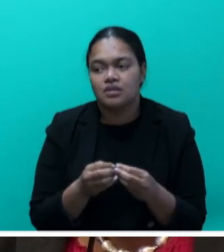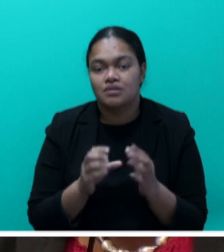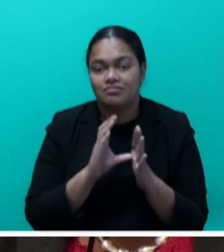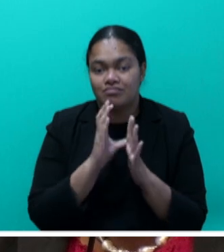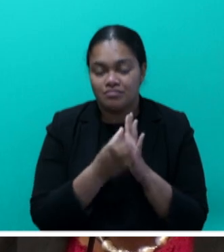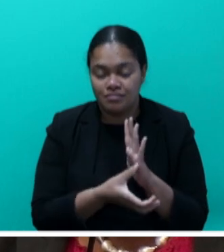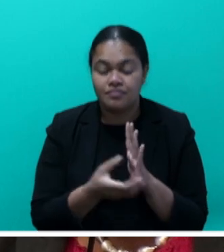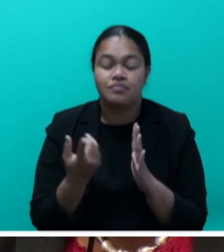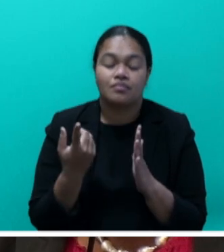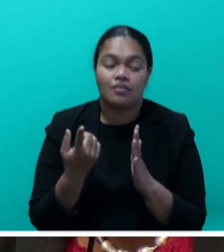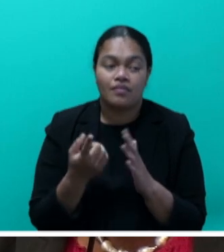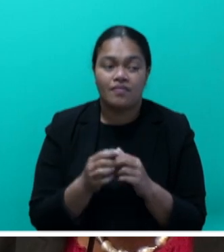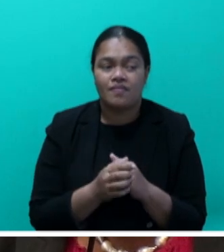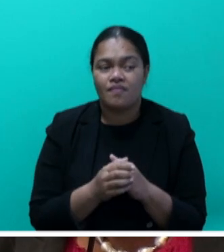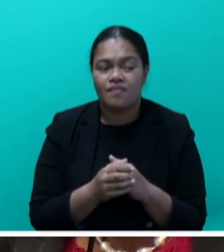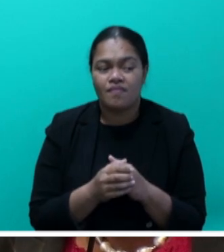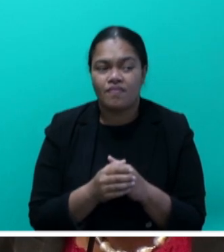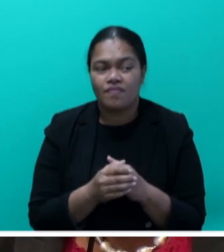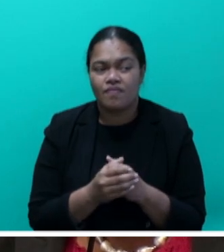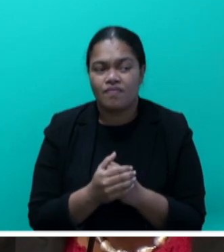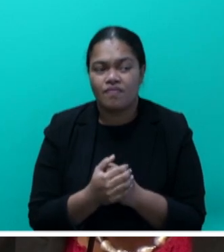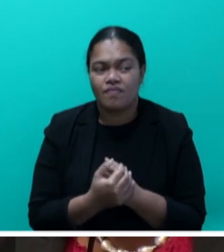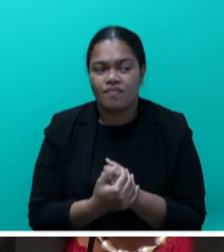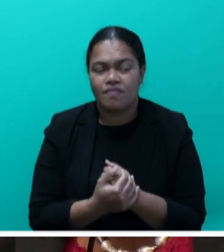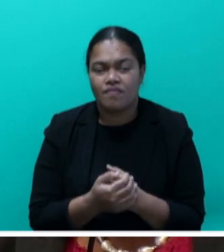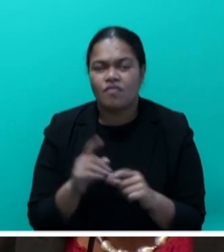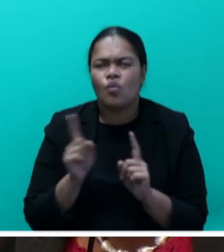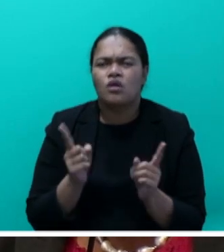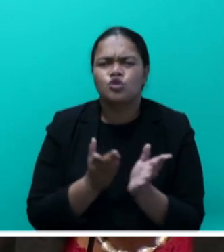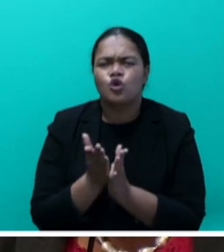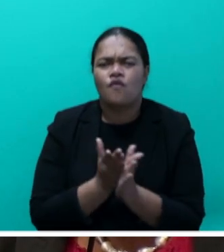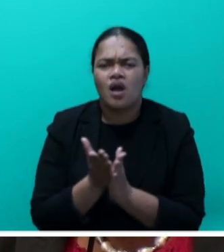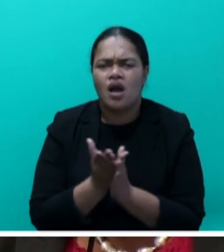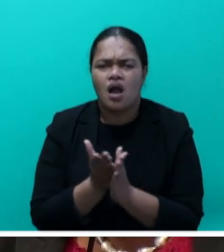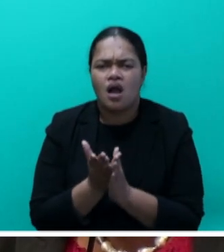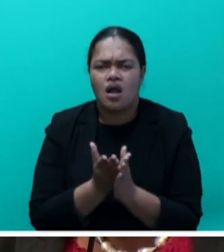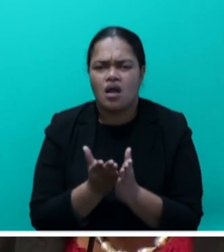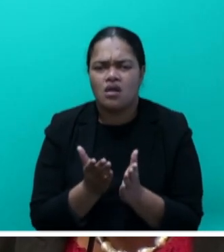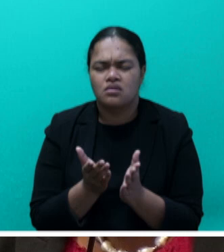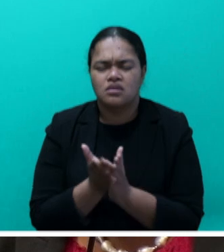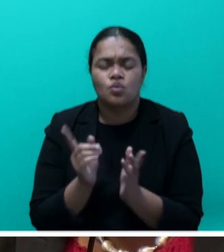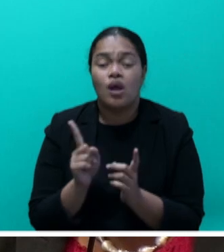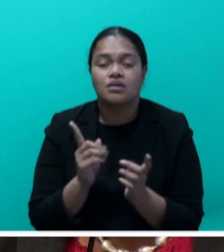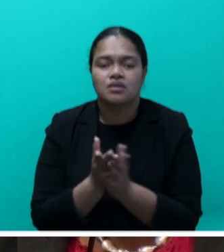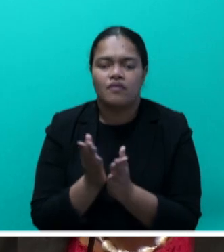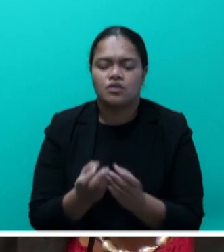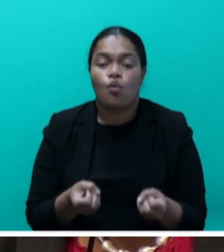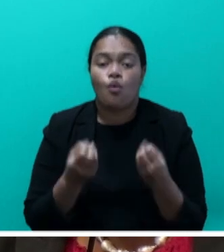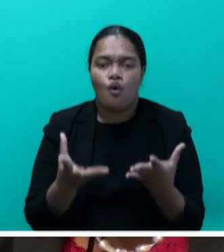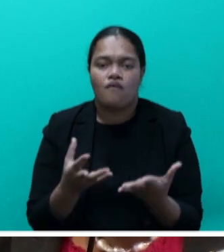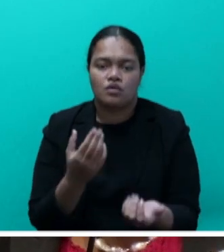same time we need to ascertain what services will be offered at the Drug Rehabilitation Centre